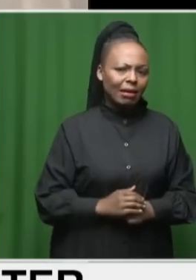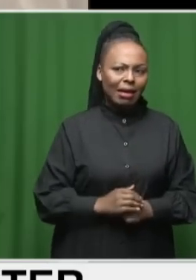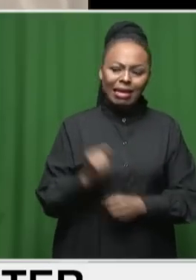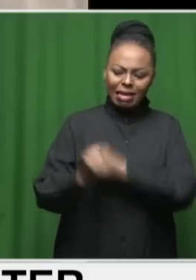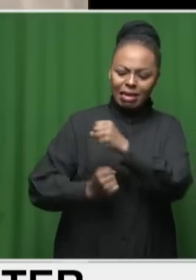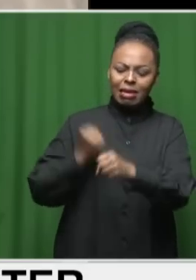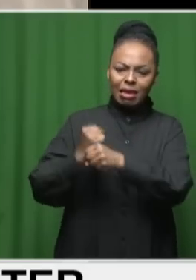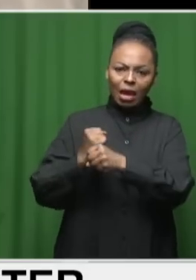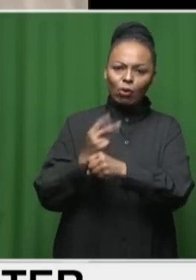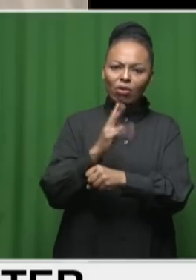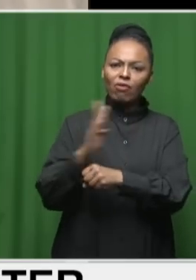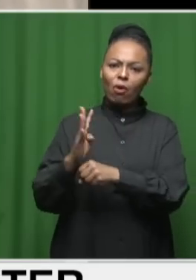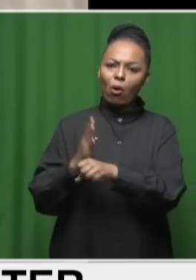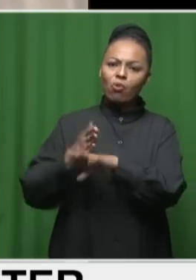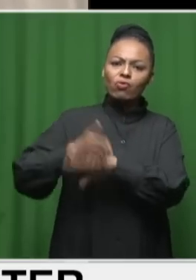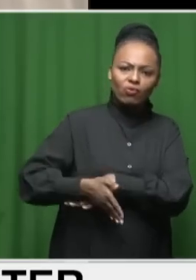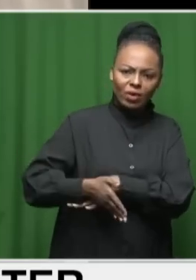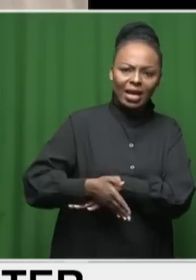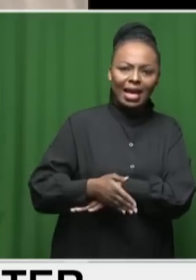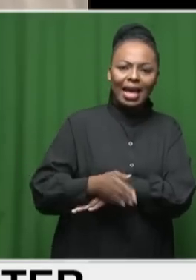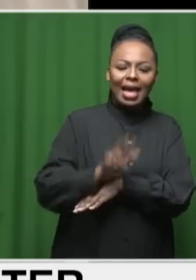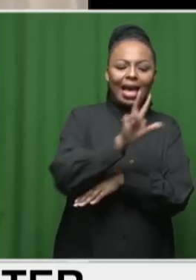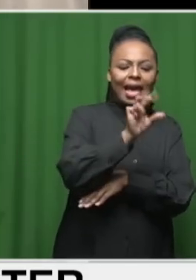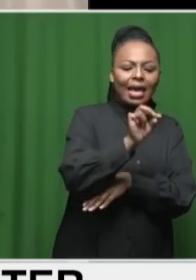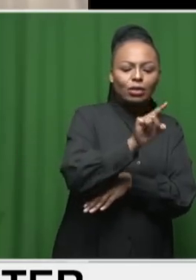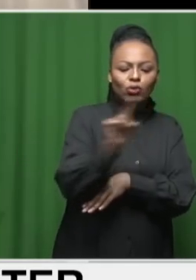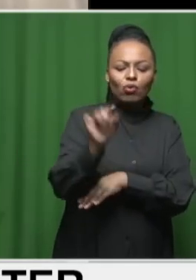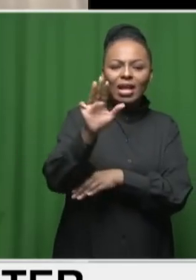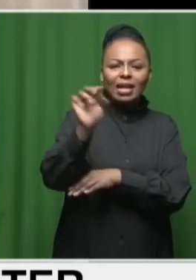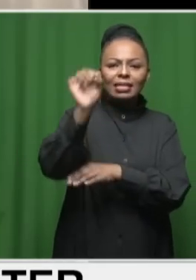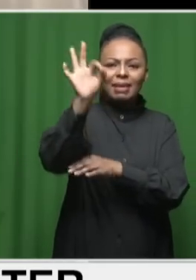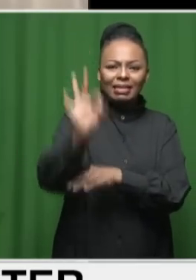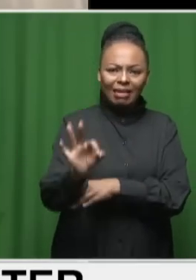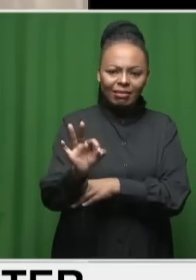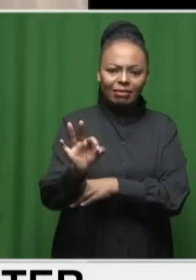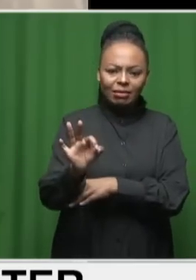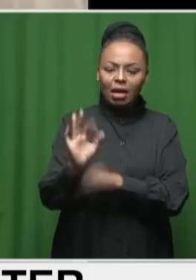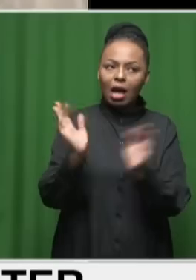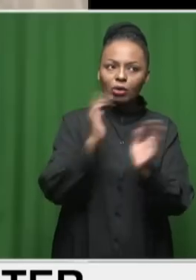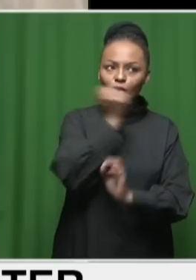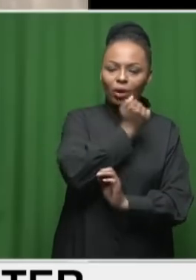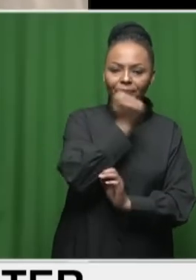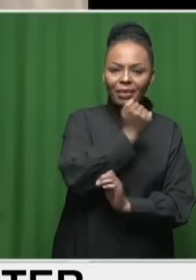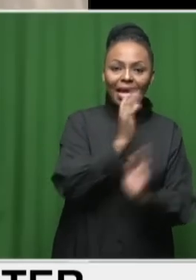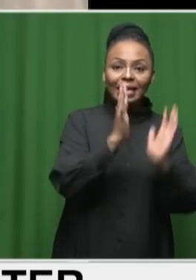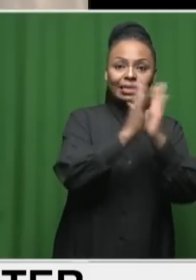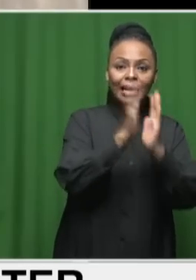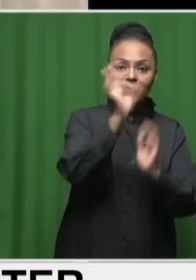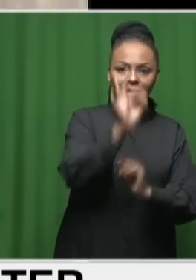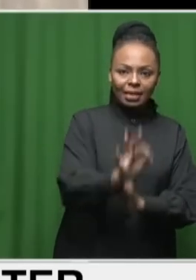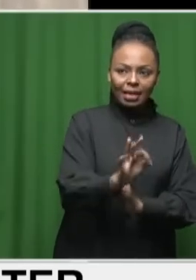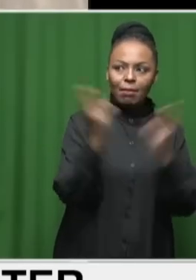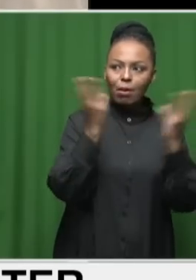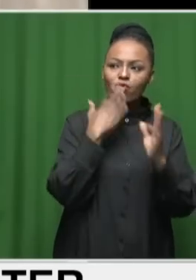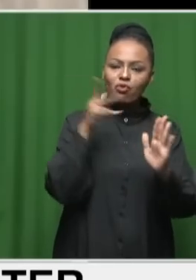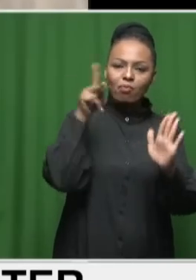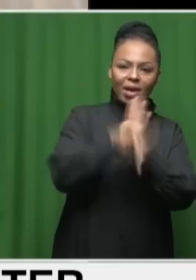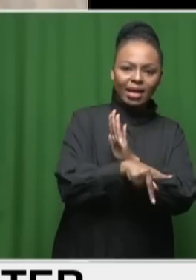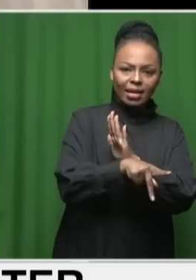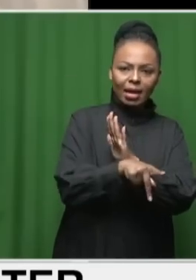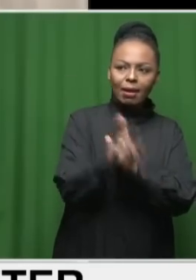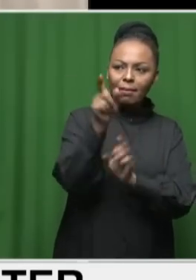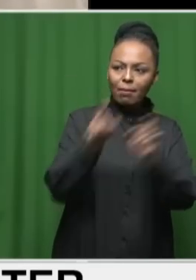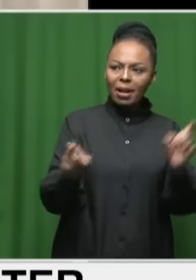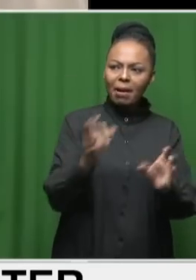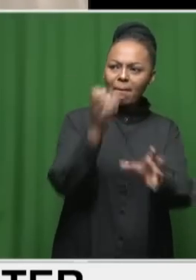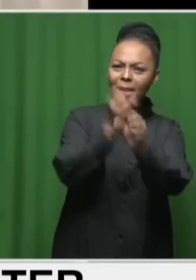only 80% to 90% of, 10% of people that murder people cannot be found,